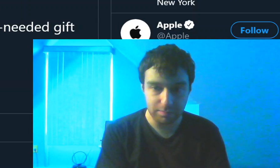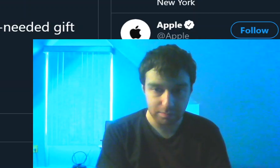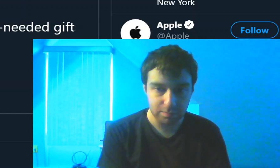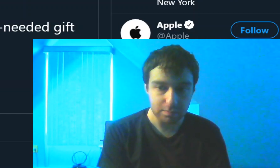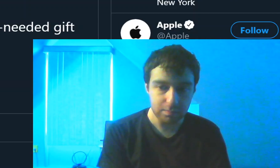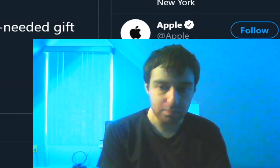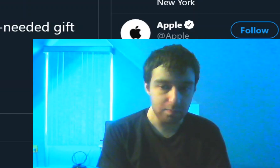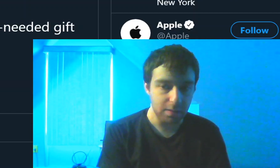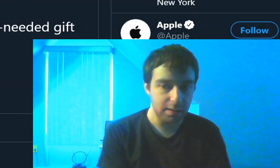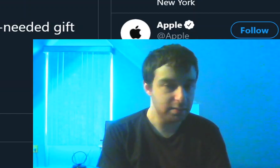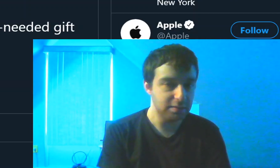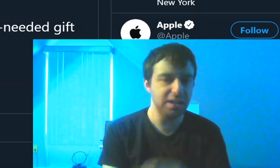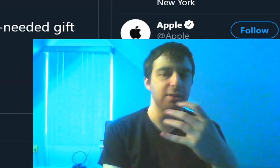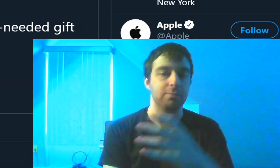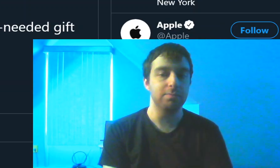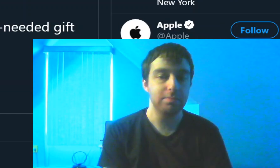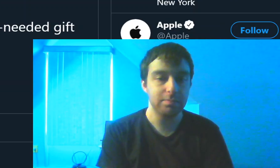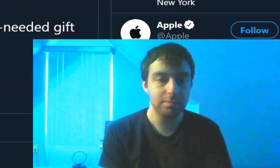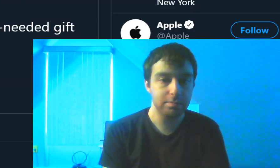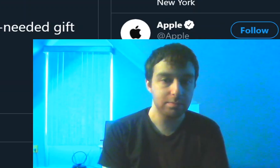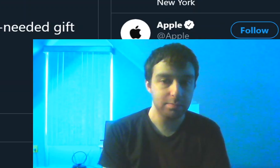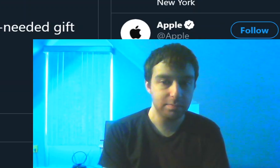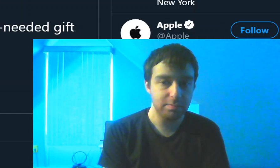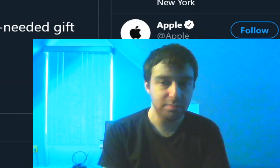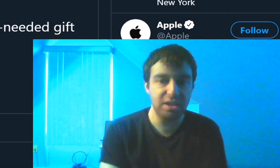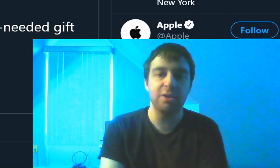So, still,